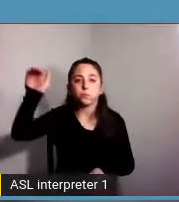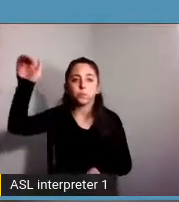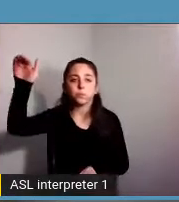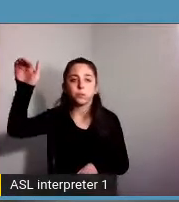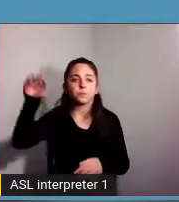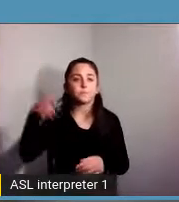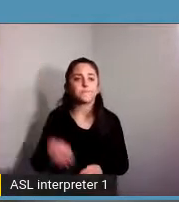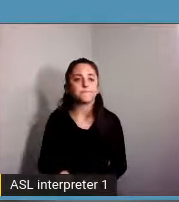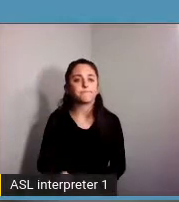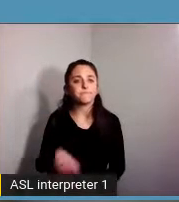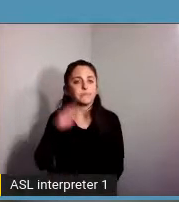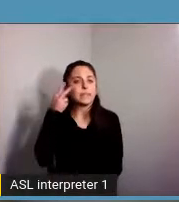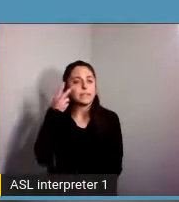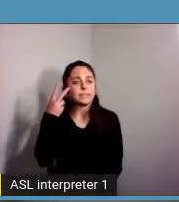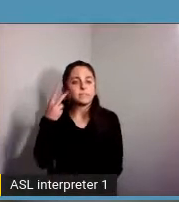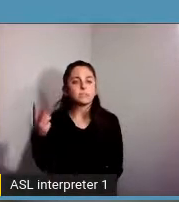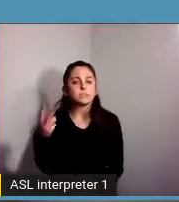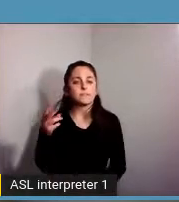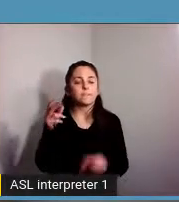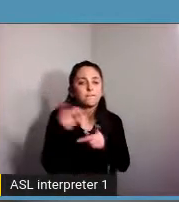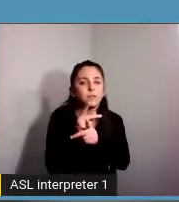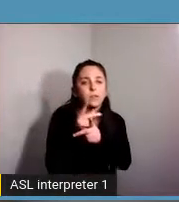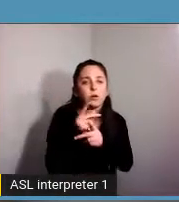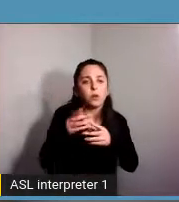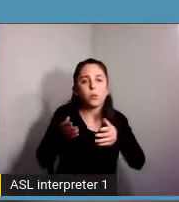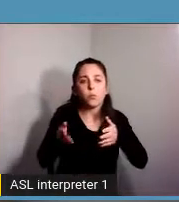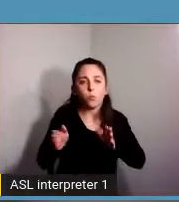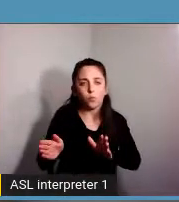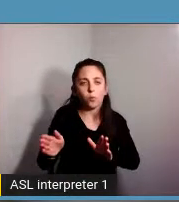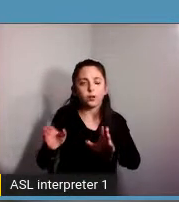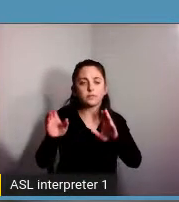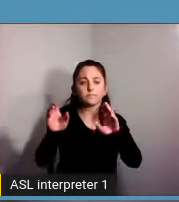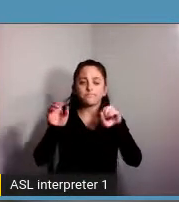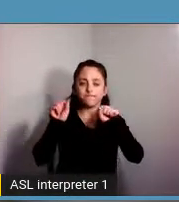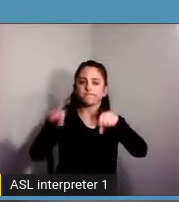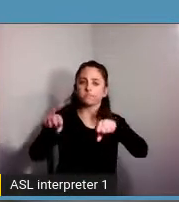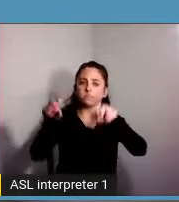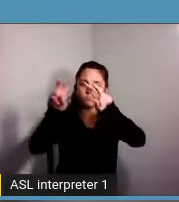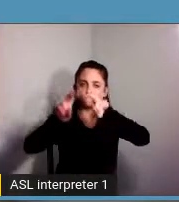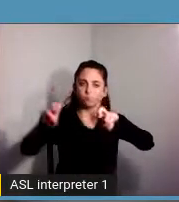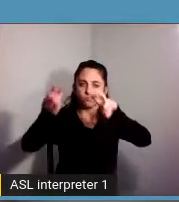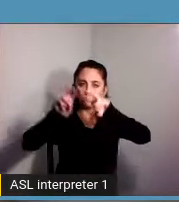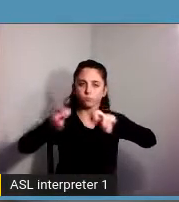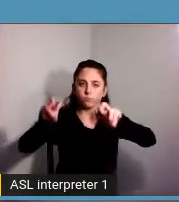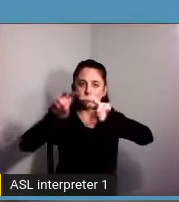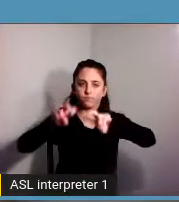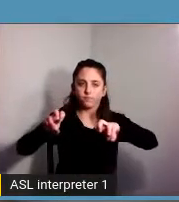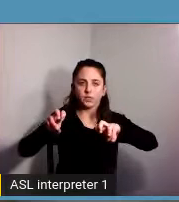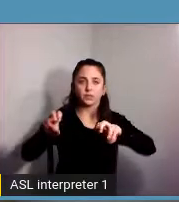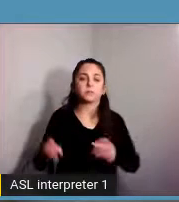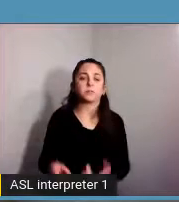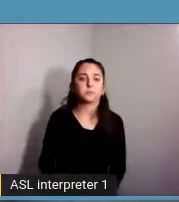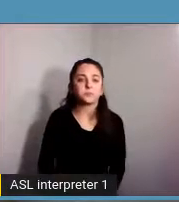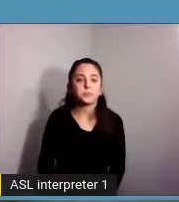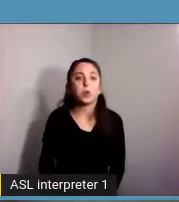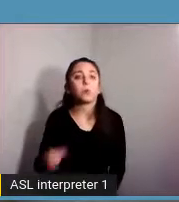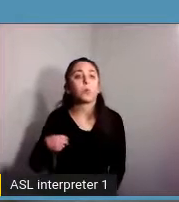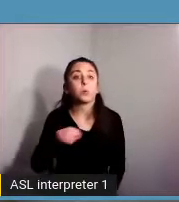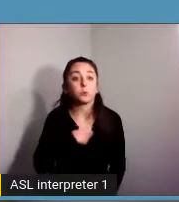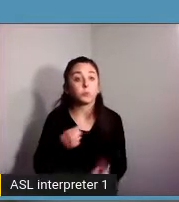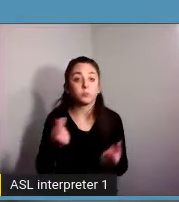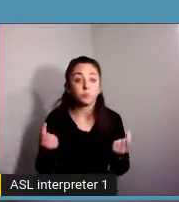out ways to really thoroughly analyze them. And the way we did that was